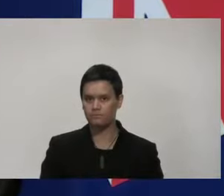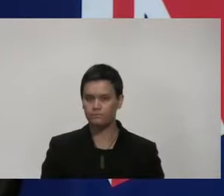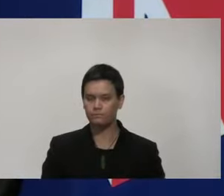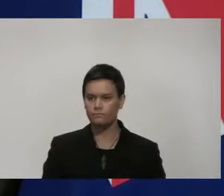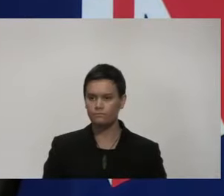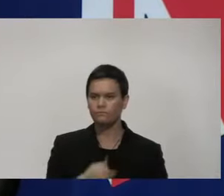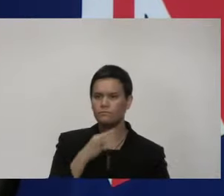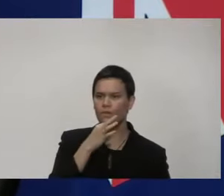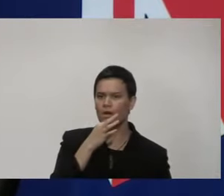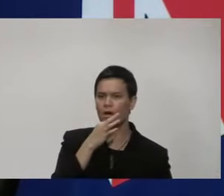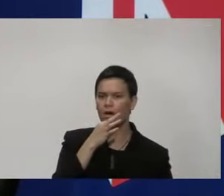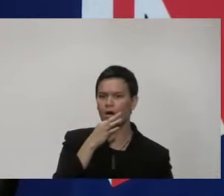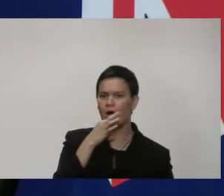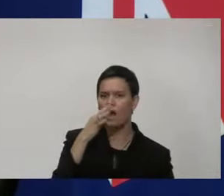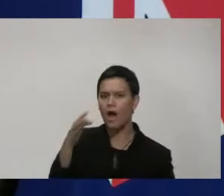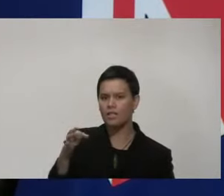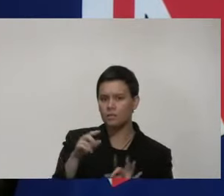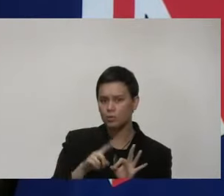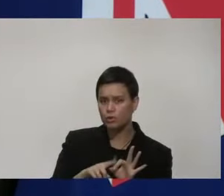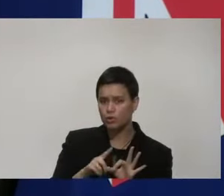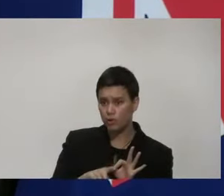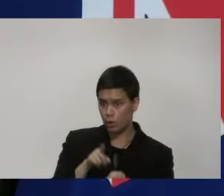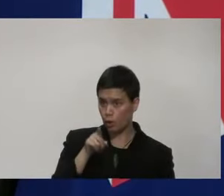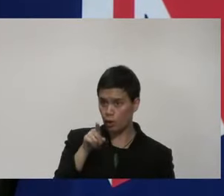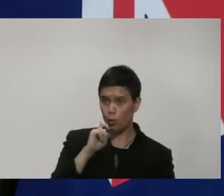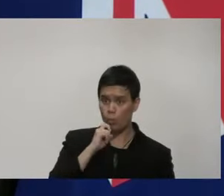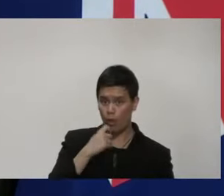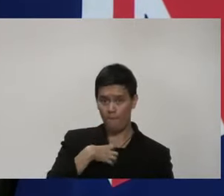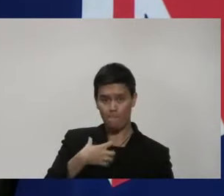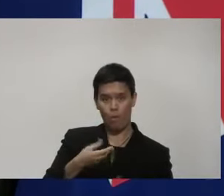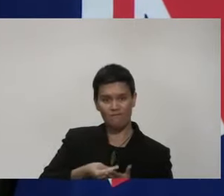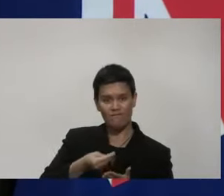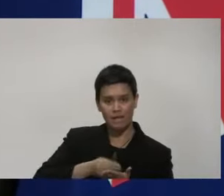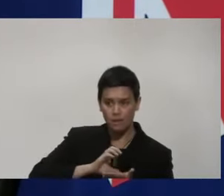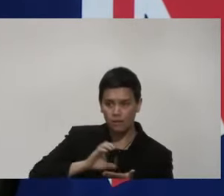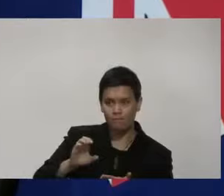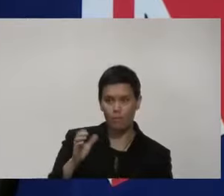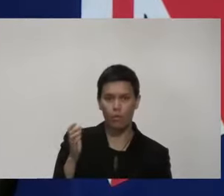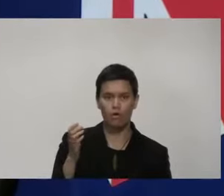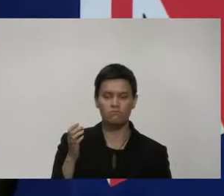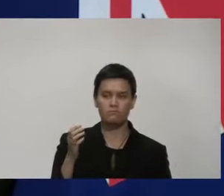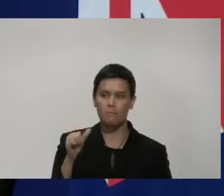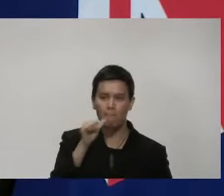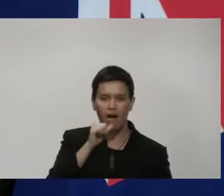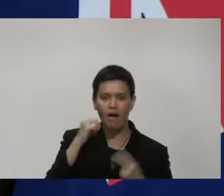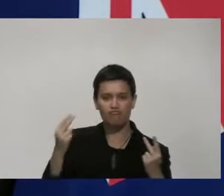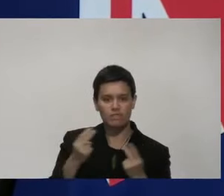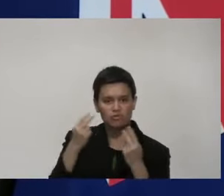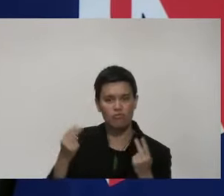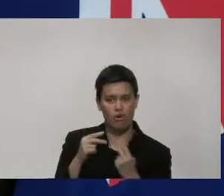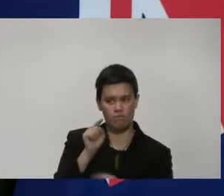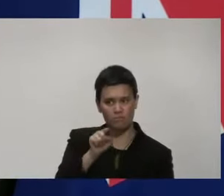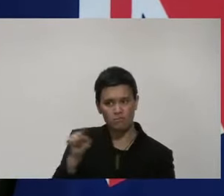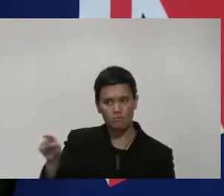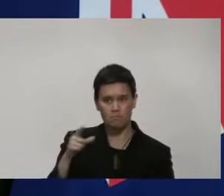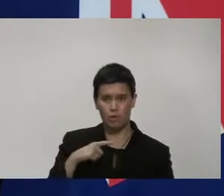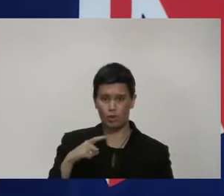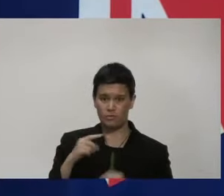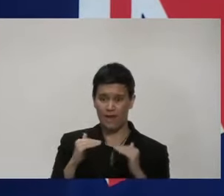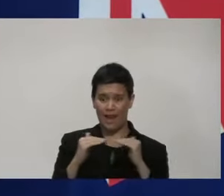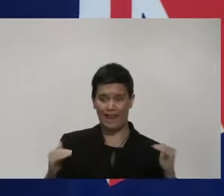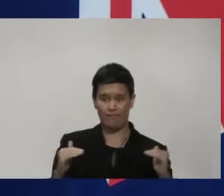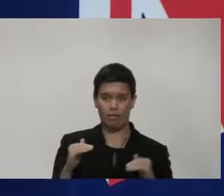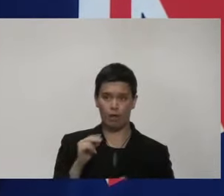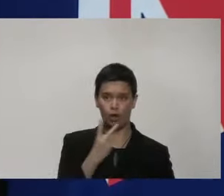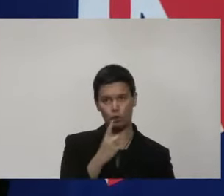considering providing additional financial support to hospitality businesses that will be affected effectively at the level 2.5?